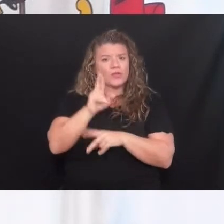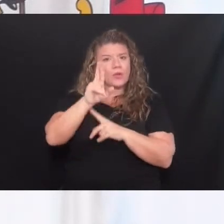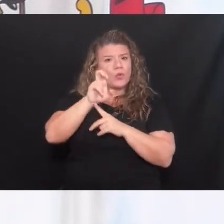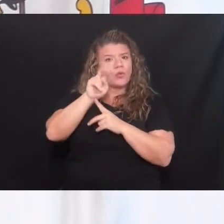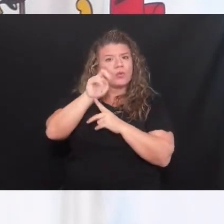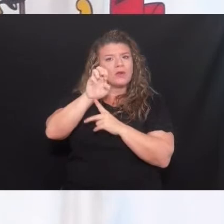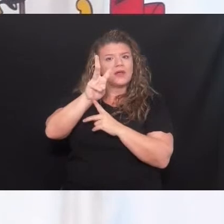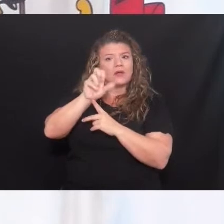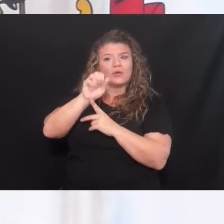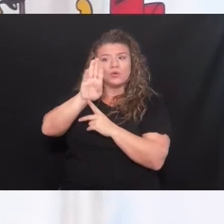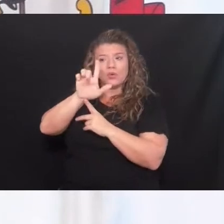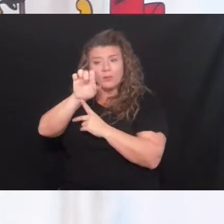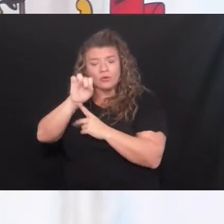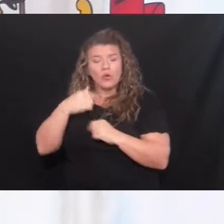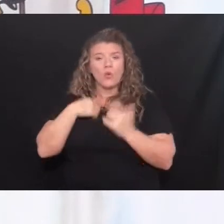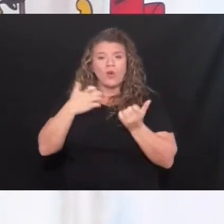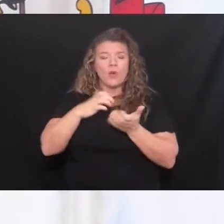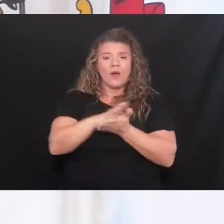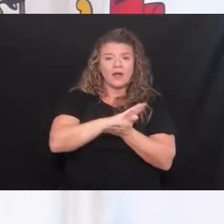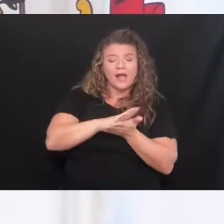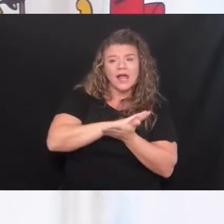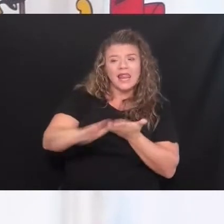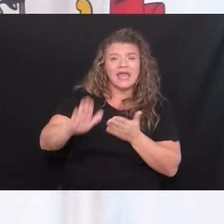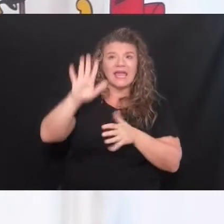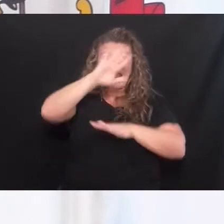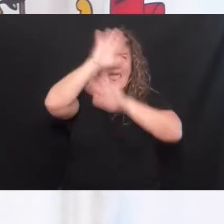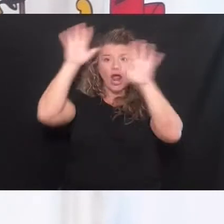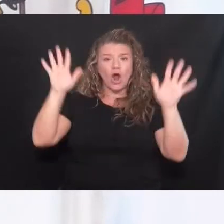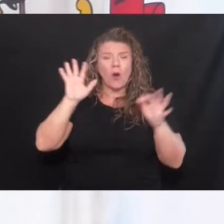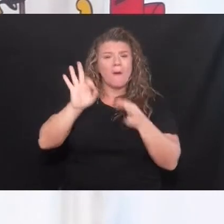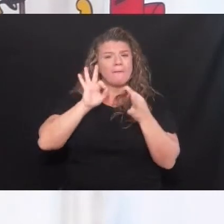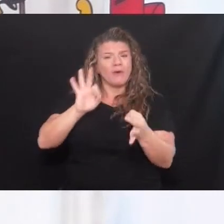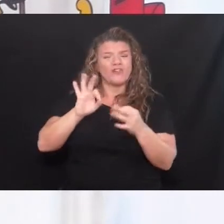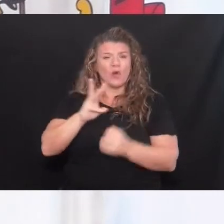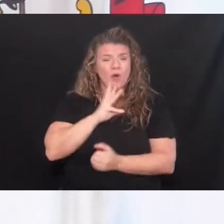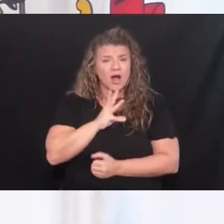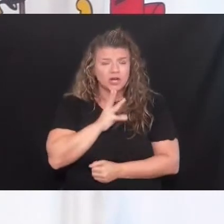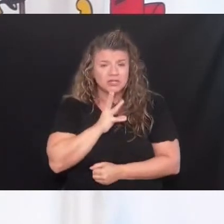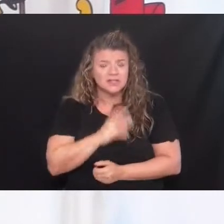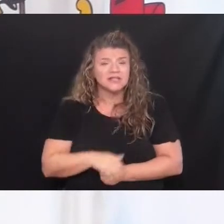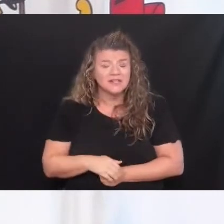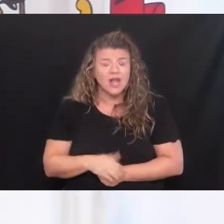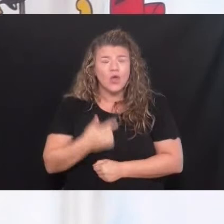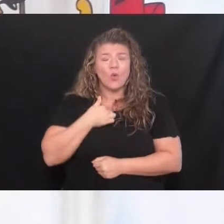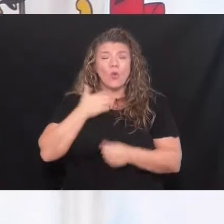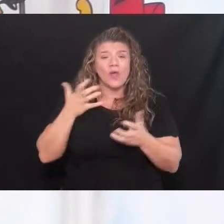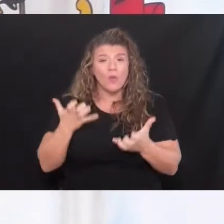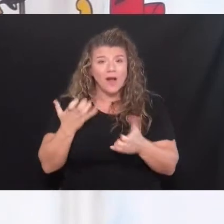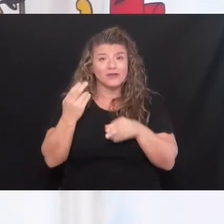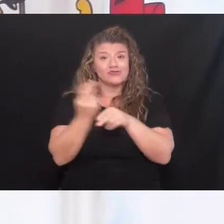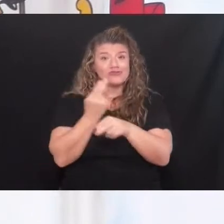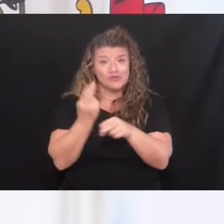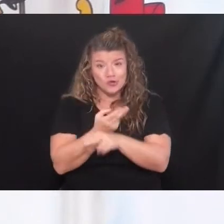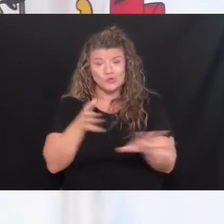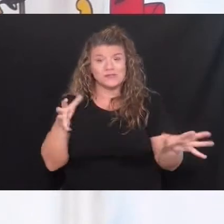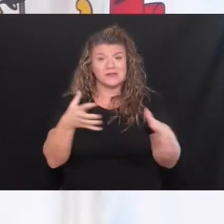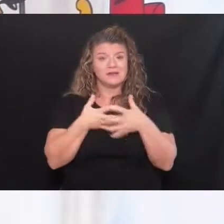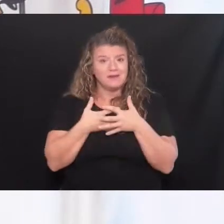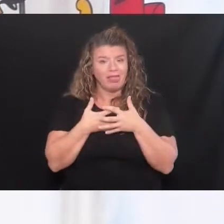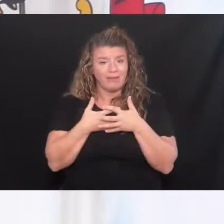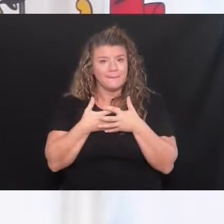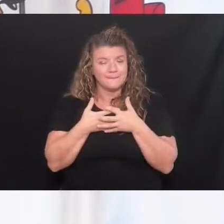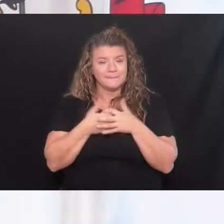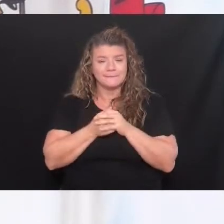want pristine air, perfect waters and everything. We want to embrace our renewables.